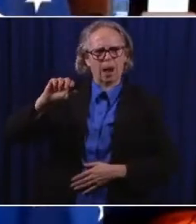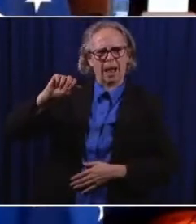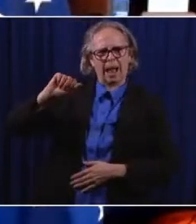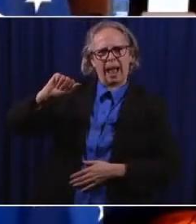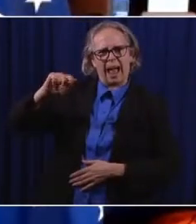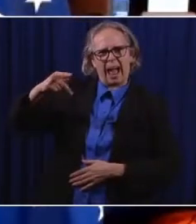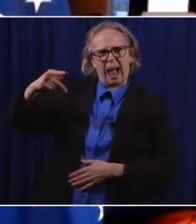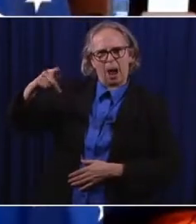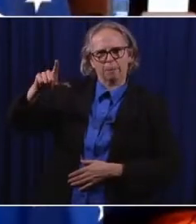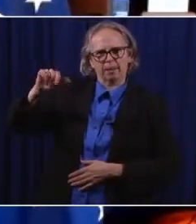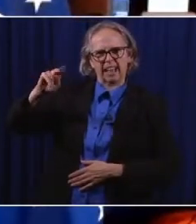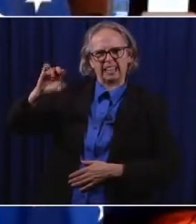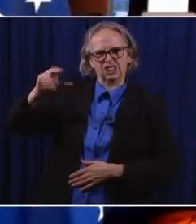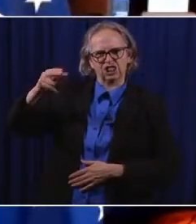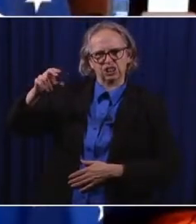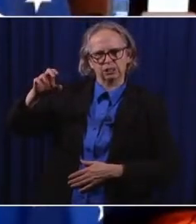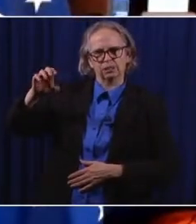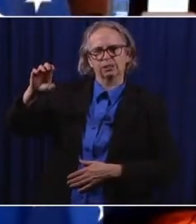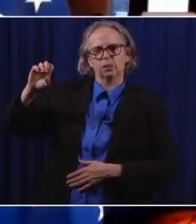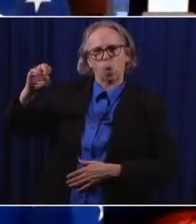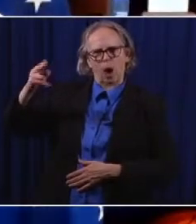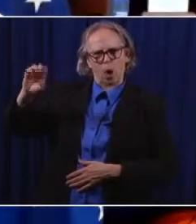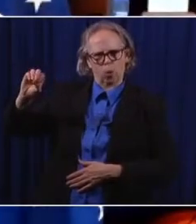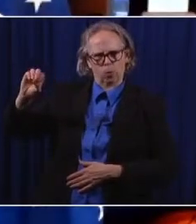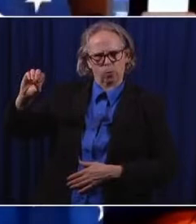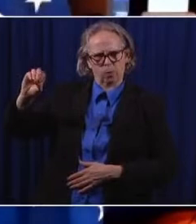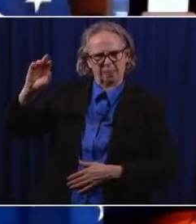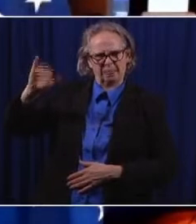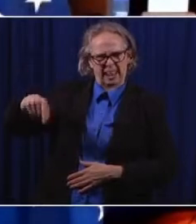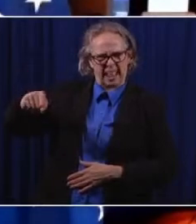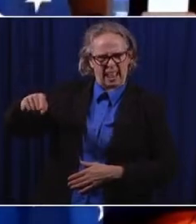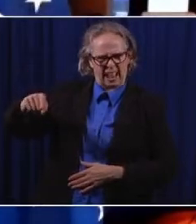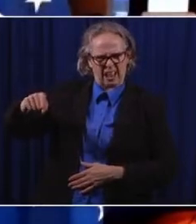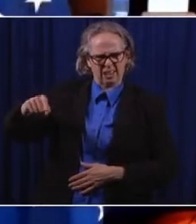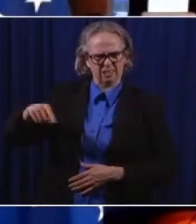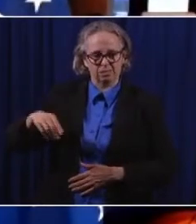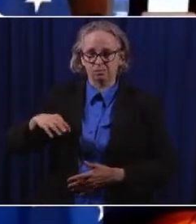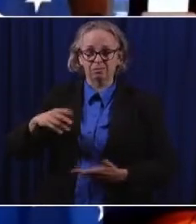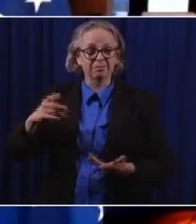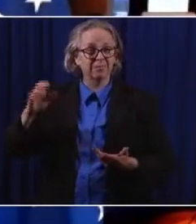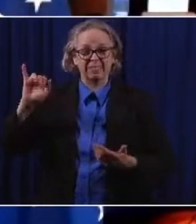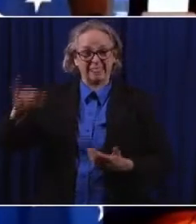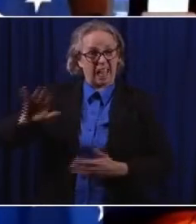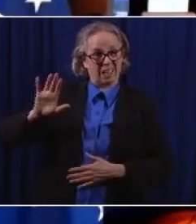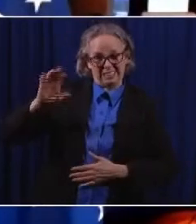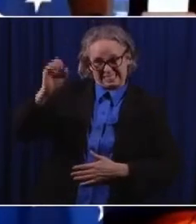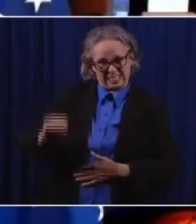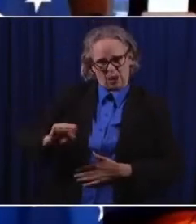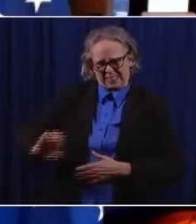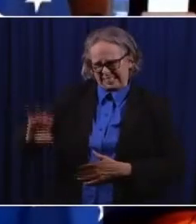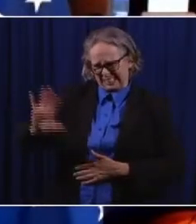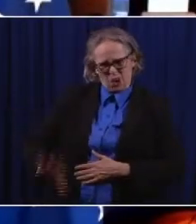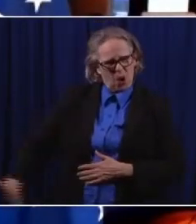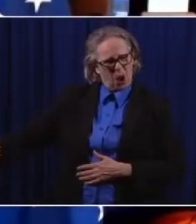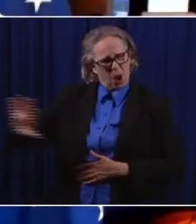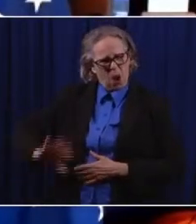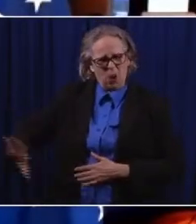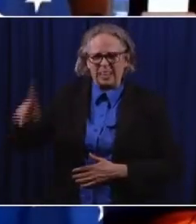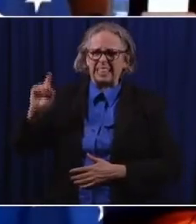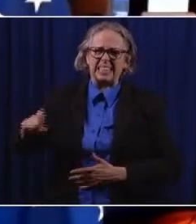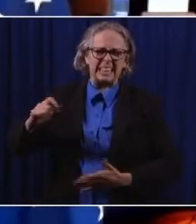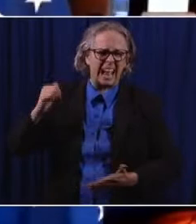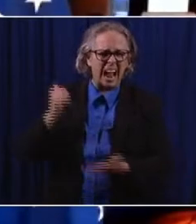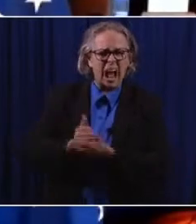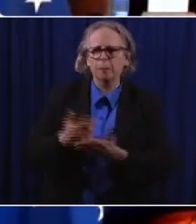Governor and I often talk about the need for internet connectivity for our students, for healthcare, for the economy.